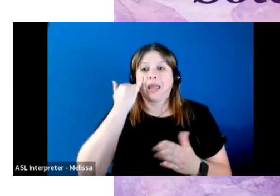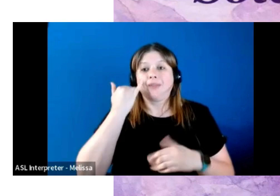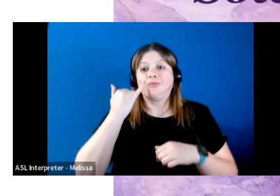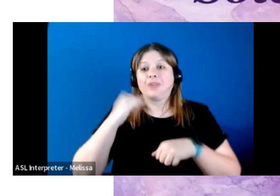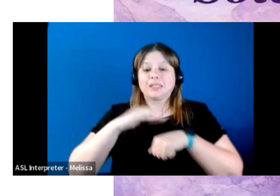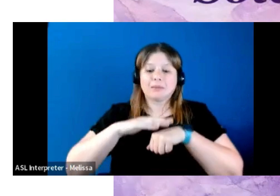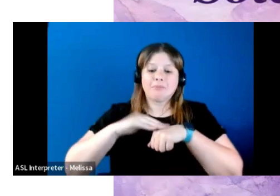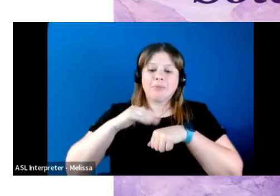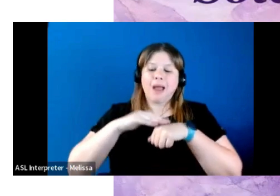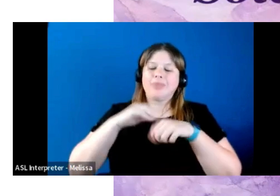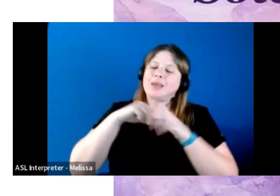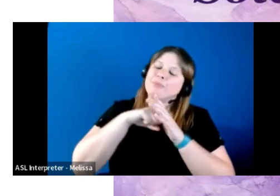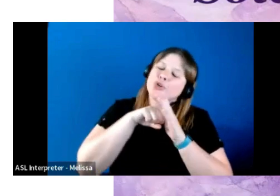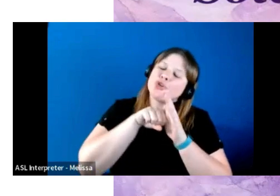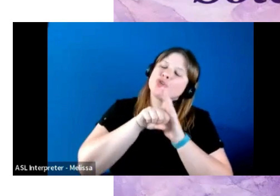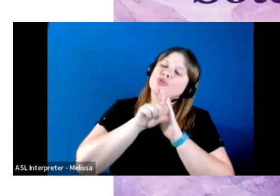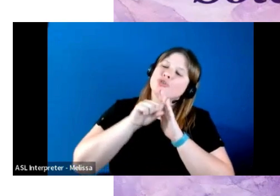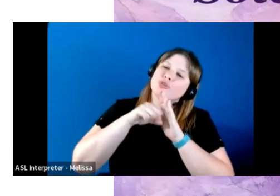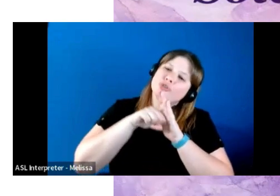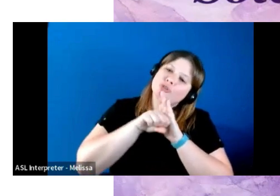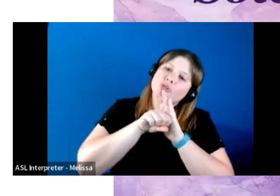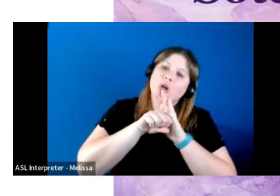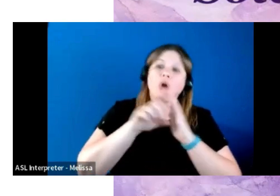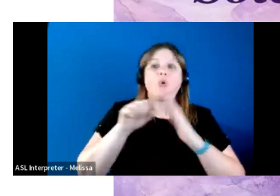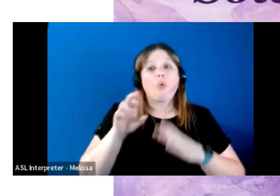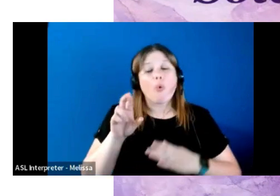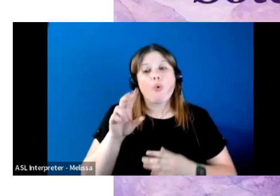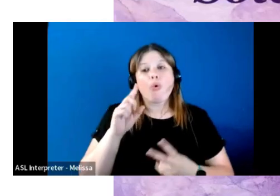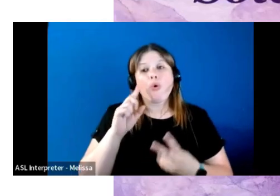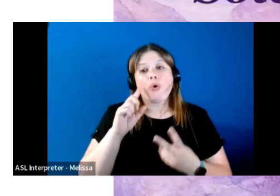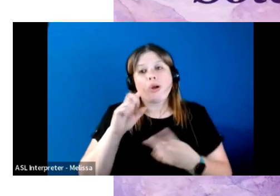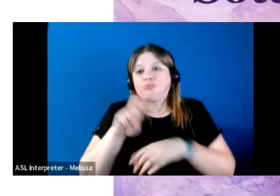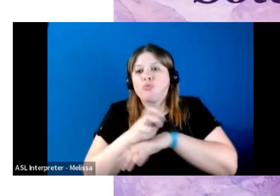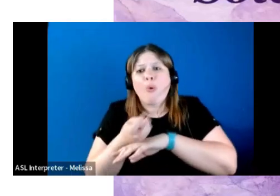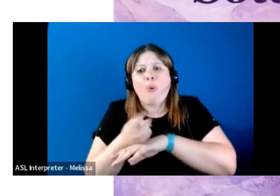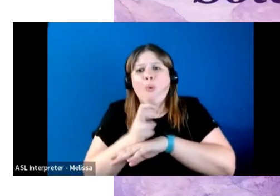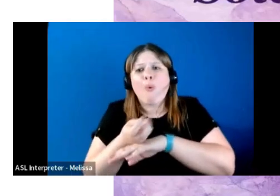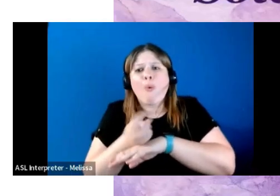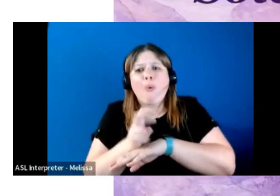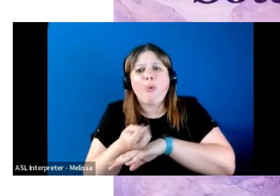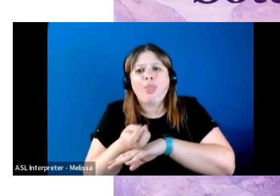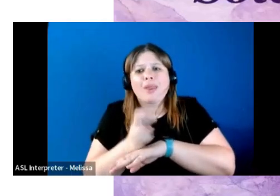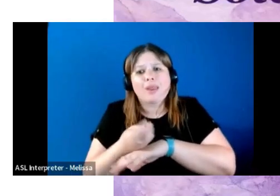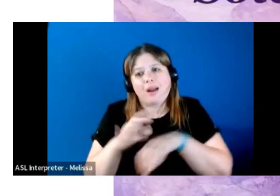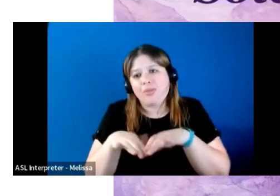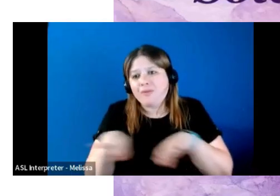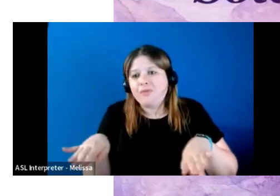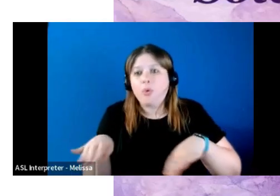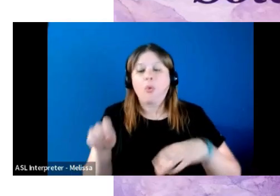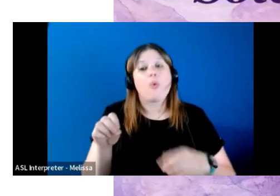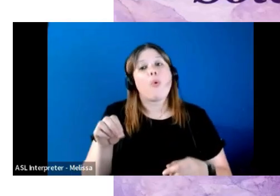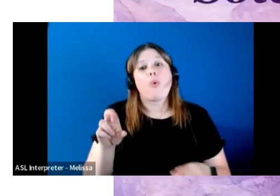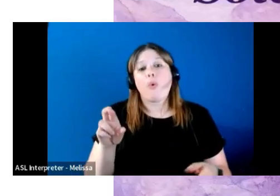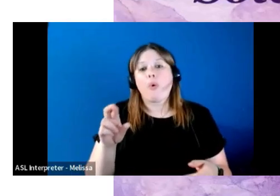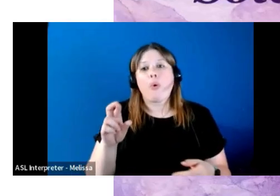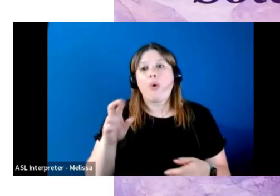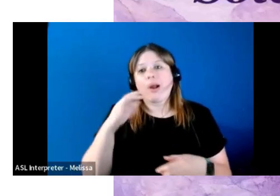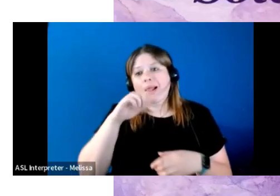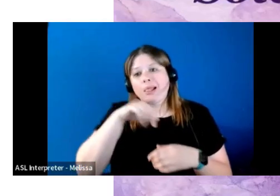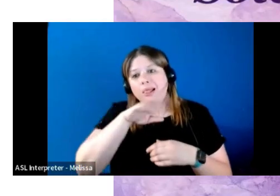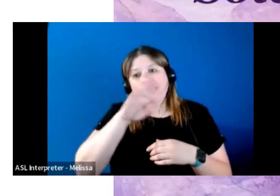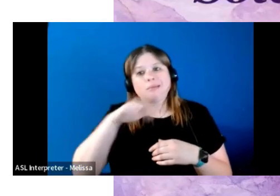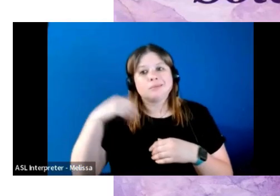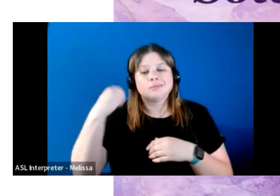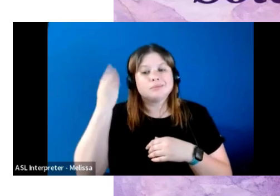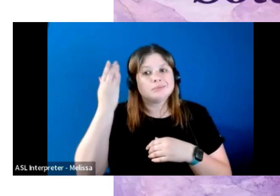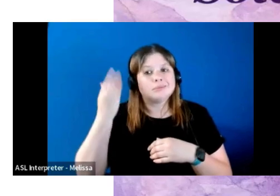them, or rolling around on the floor, or grooming in a way